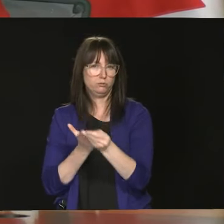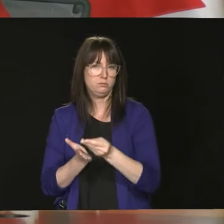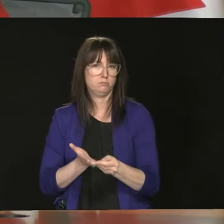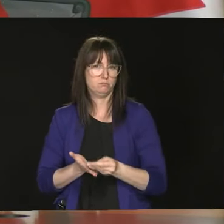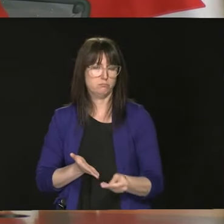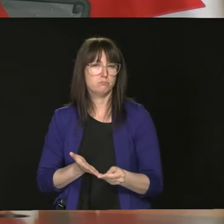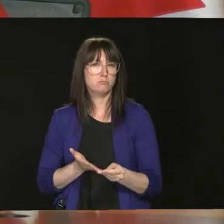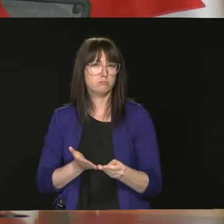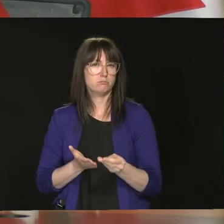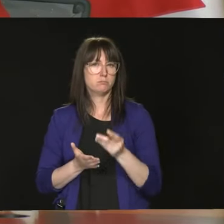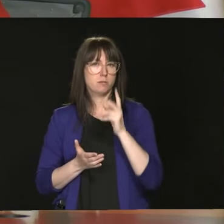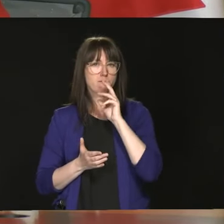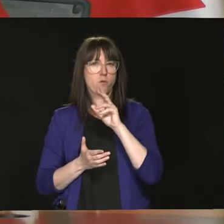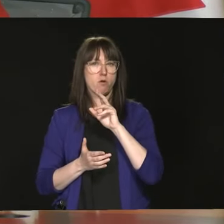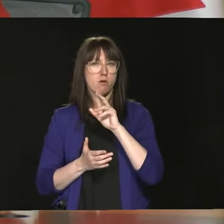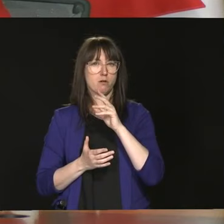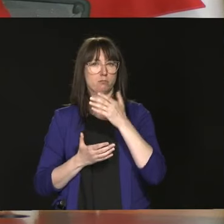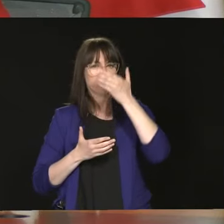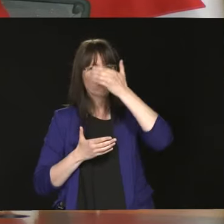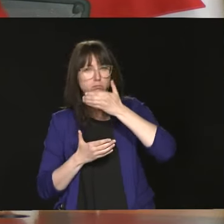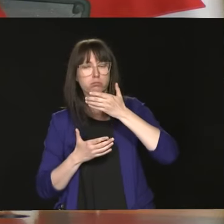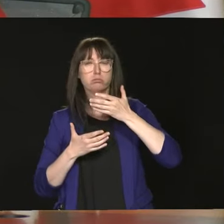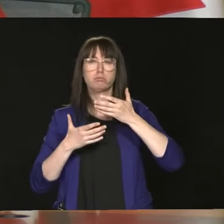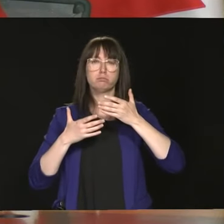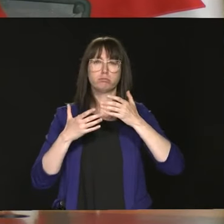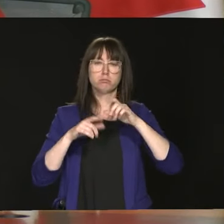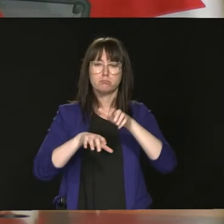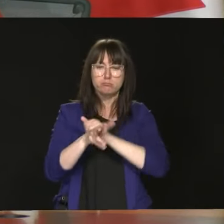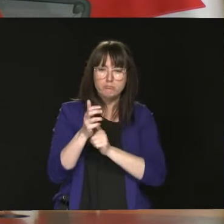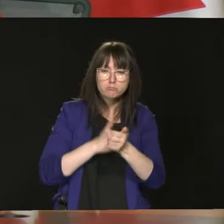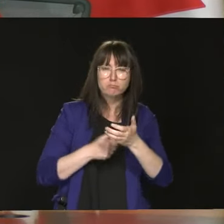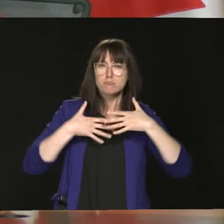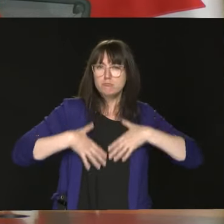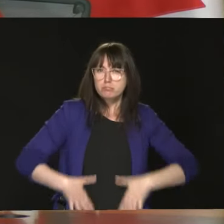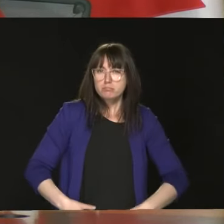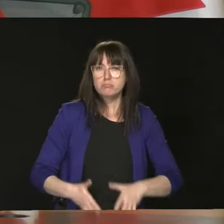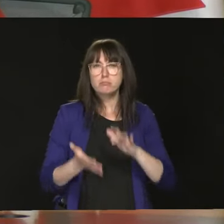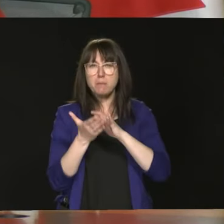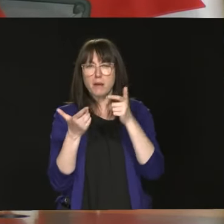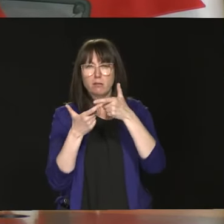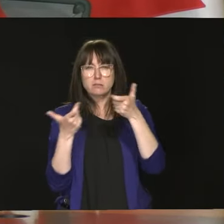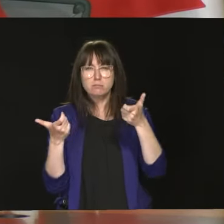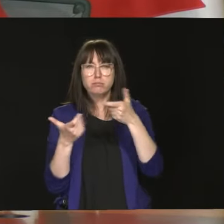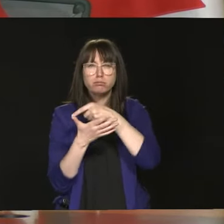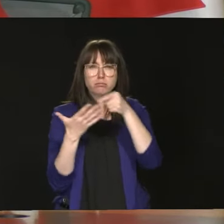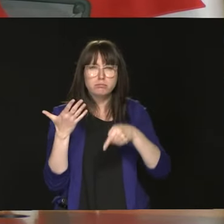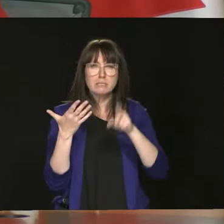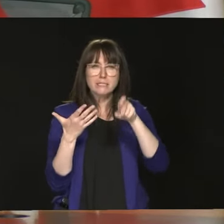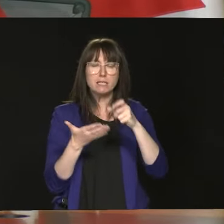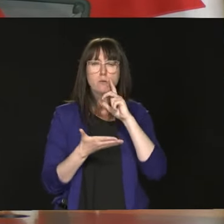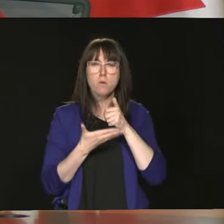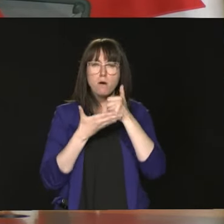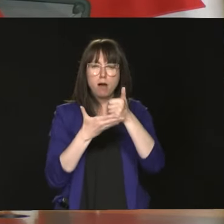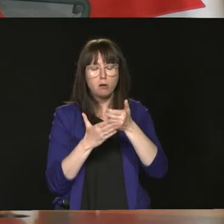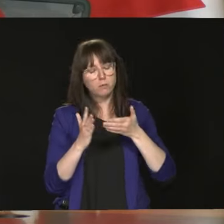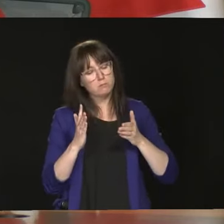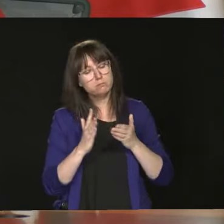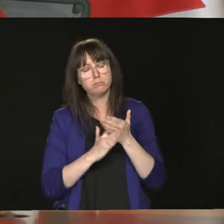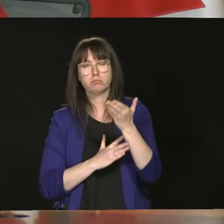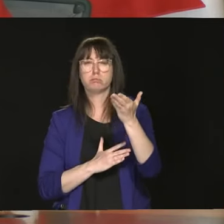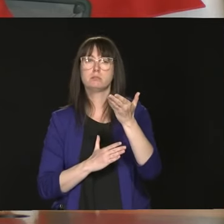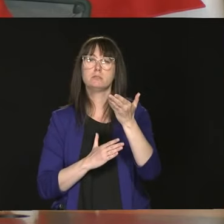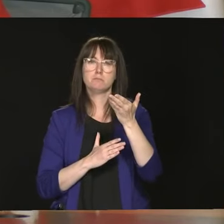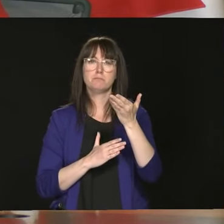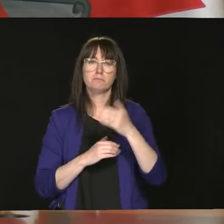et les fournitures médicales qui nous aideront à traverser cette pandémie. Today, I will